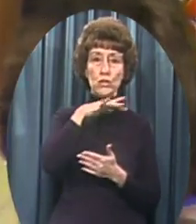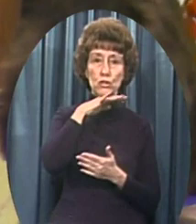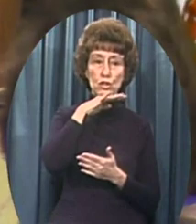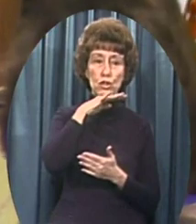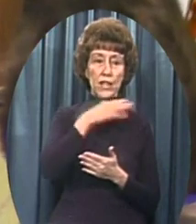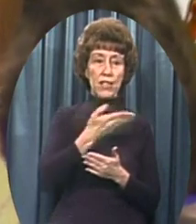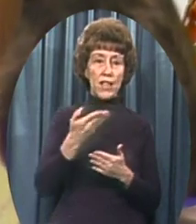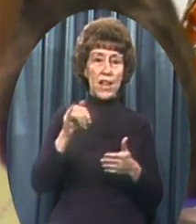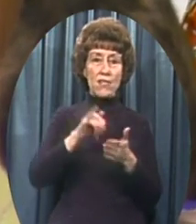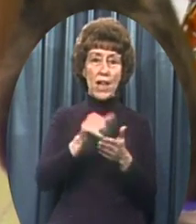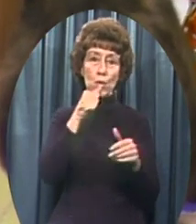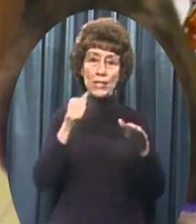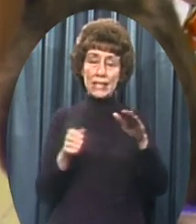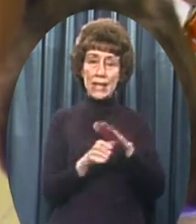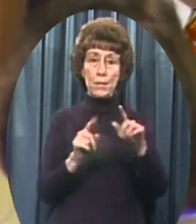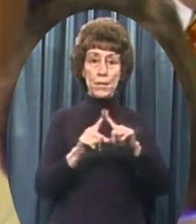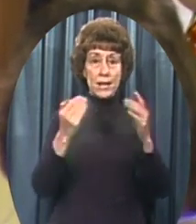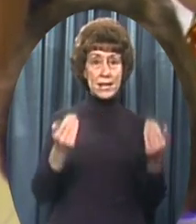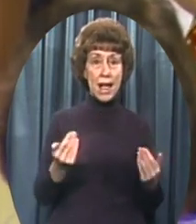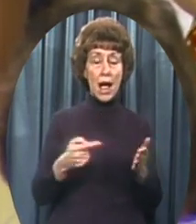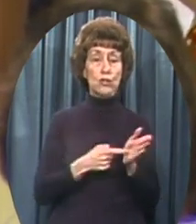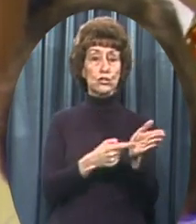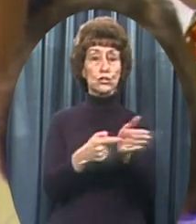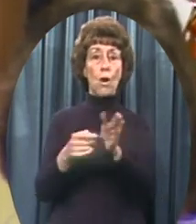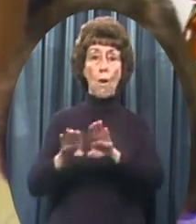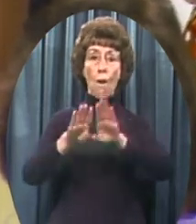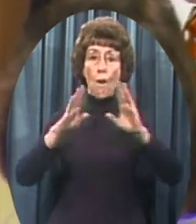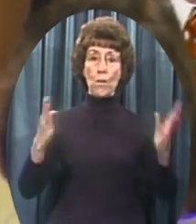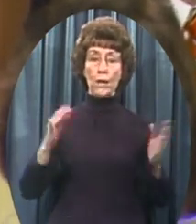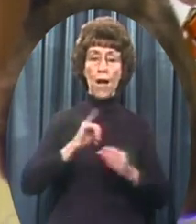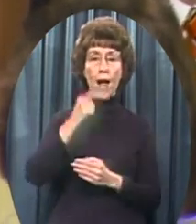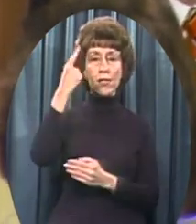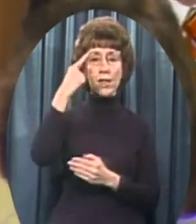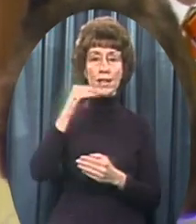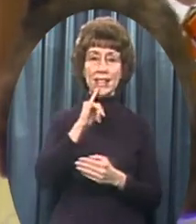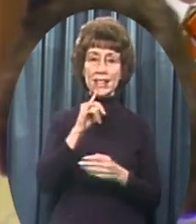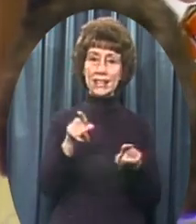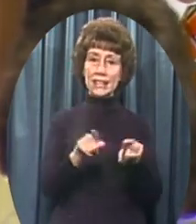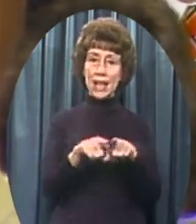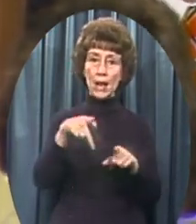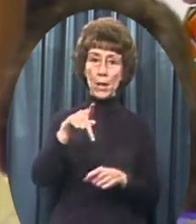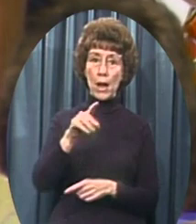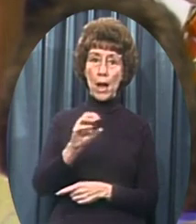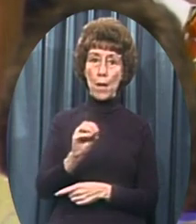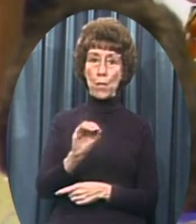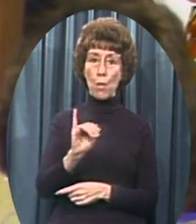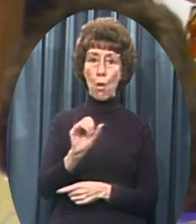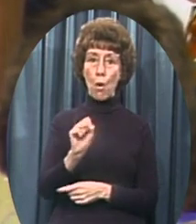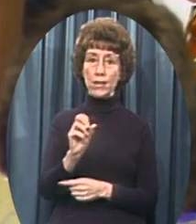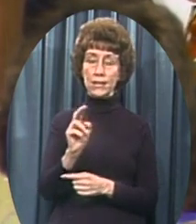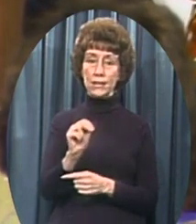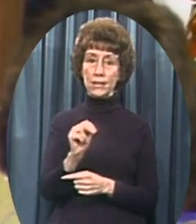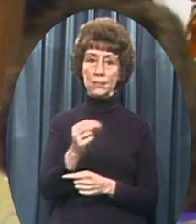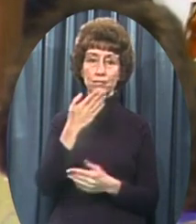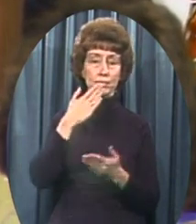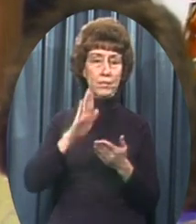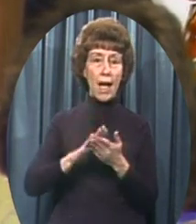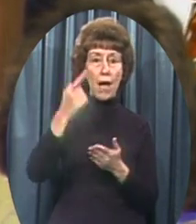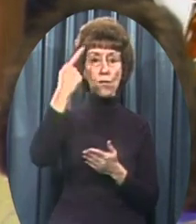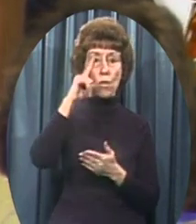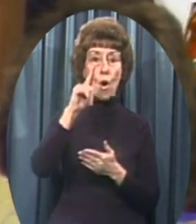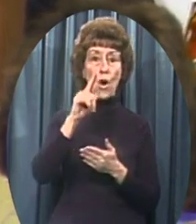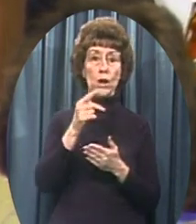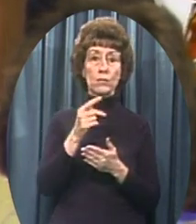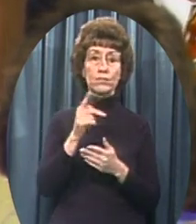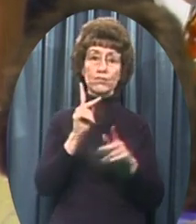$4 billion legal industry last year in this country. And I think it's the poison of the American soul and mind. I think pornography is probably doing